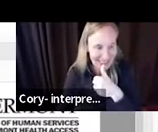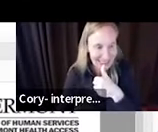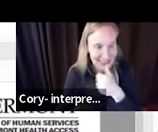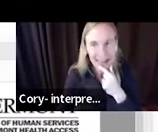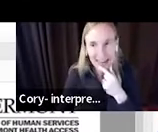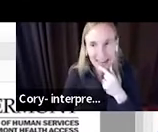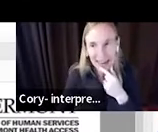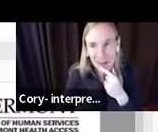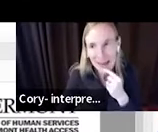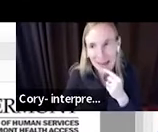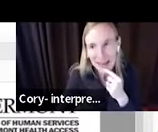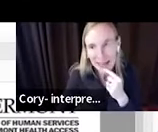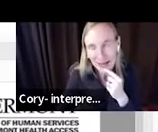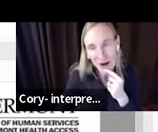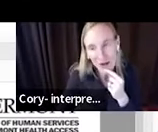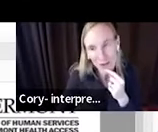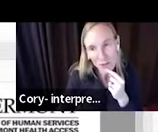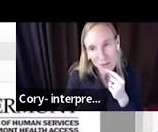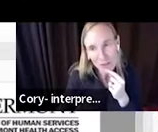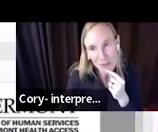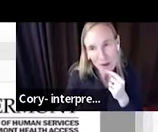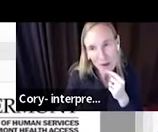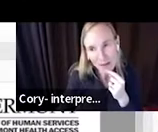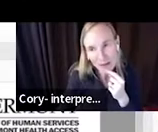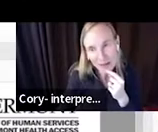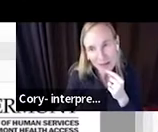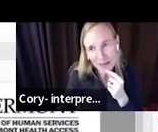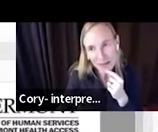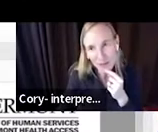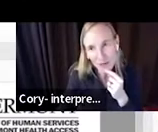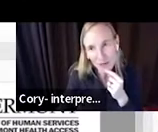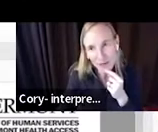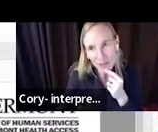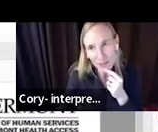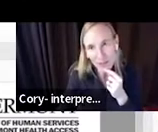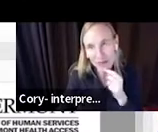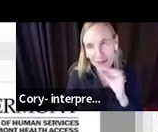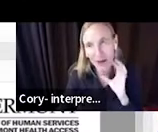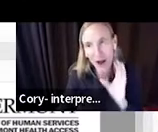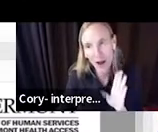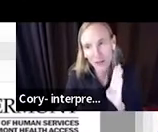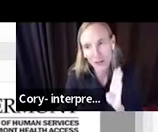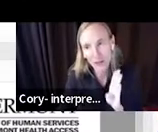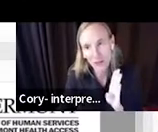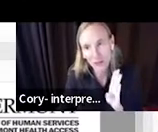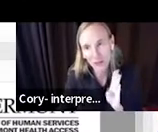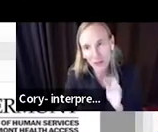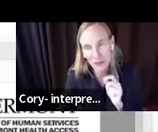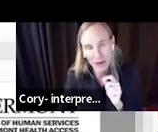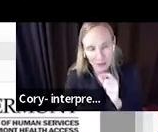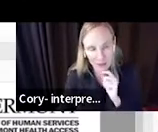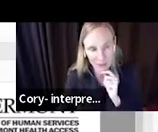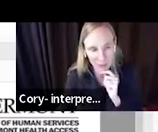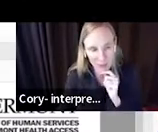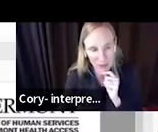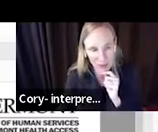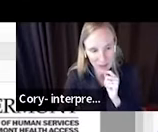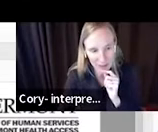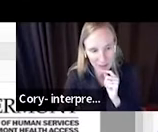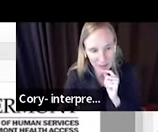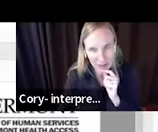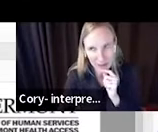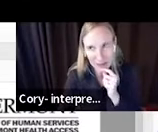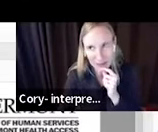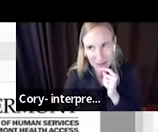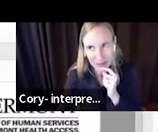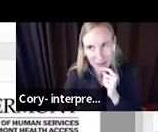speak, and then... Addie can also be spotlit, and then the two of us will remain on the screen regardless of who's